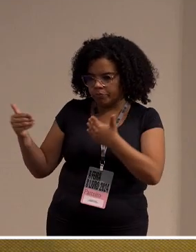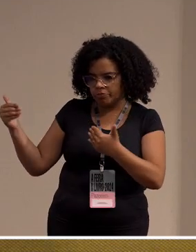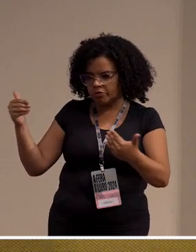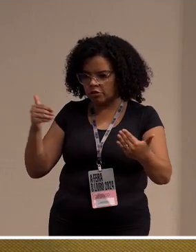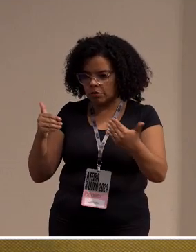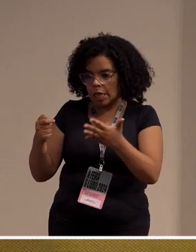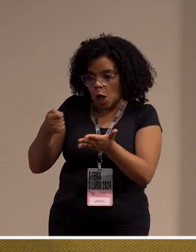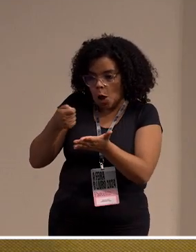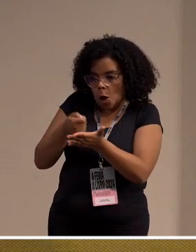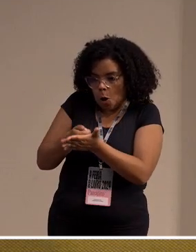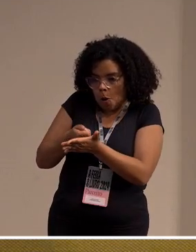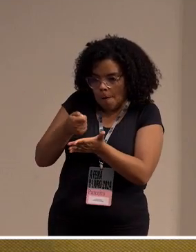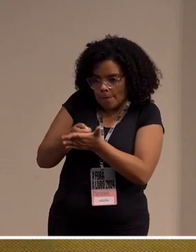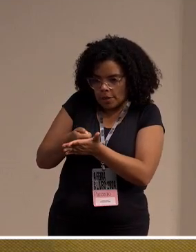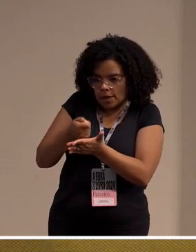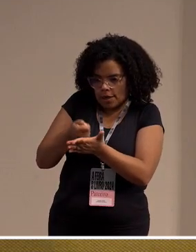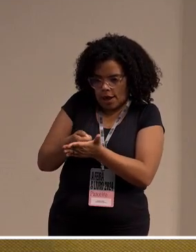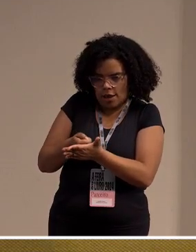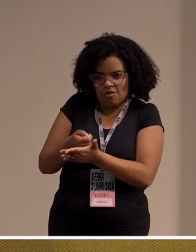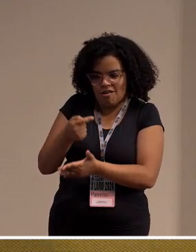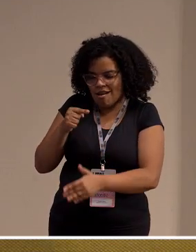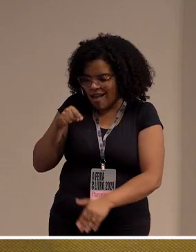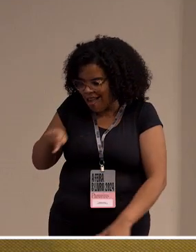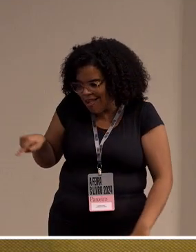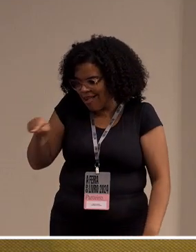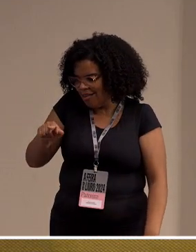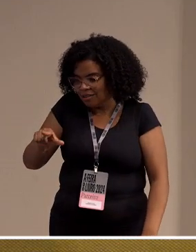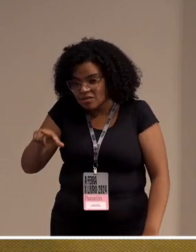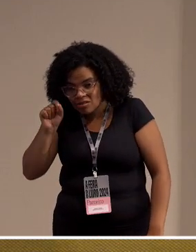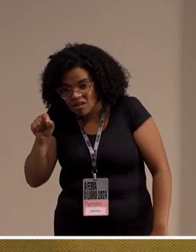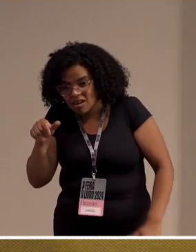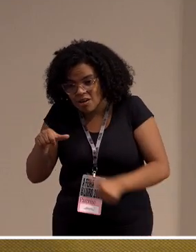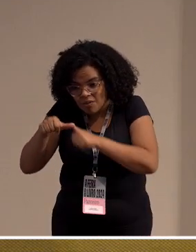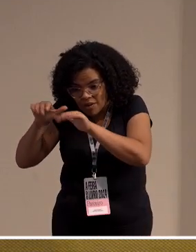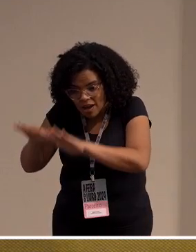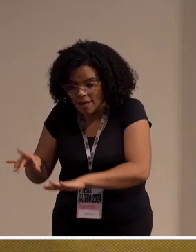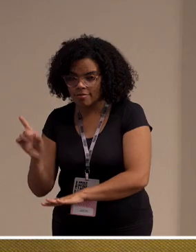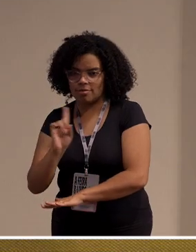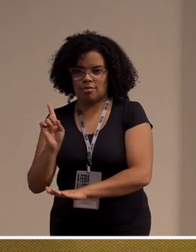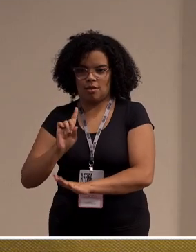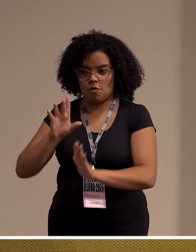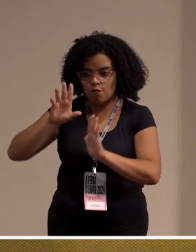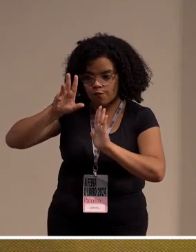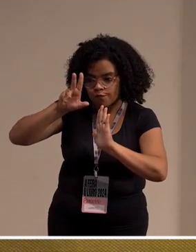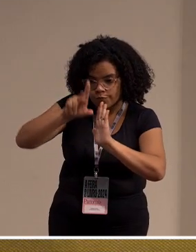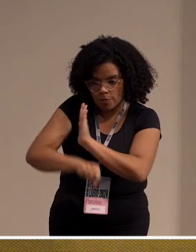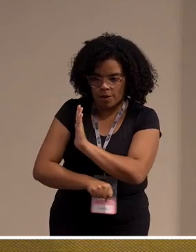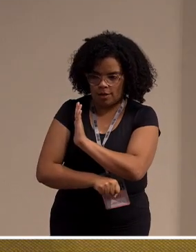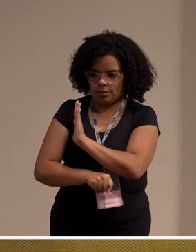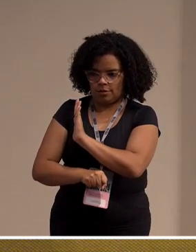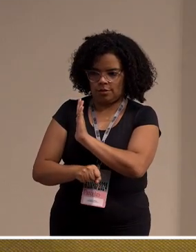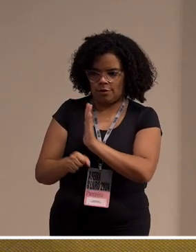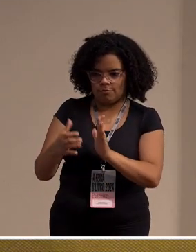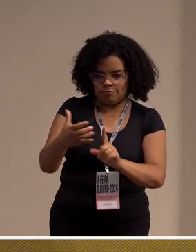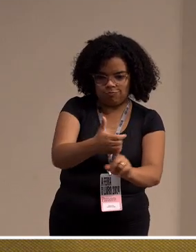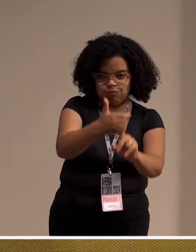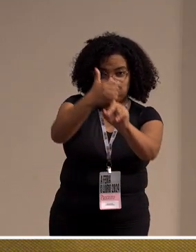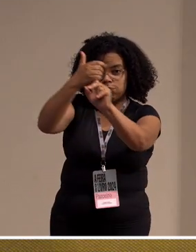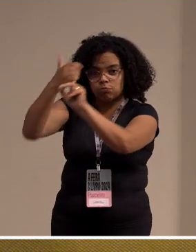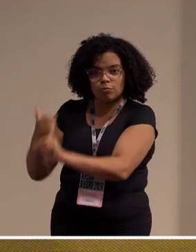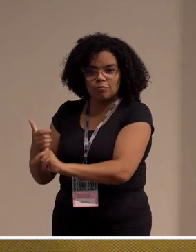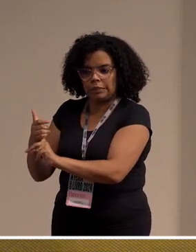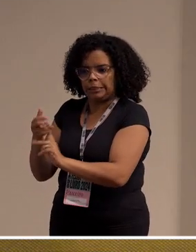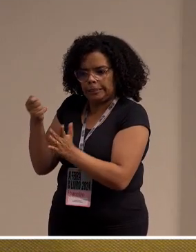choice. They were stolen people. And I like to say that the United States exists on stolen